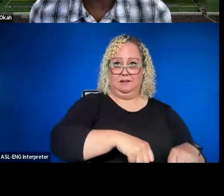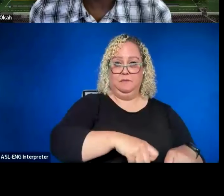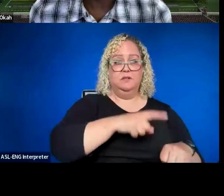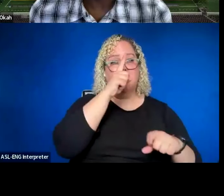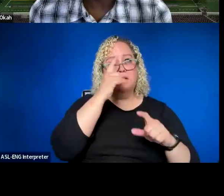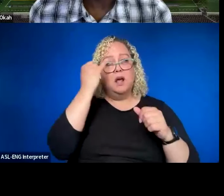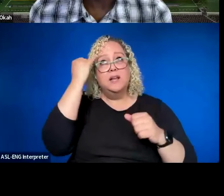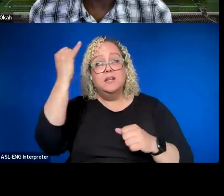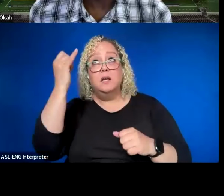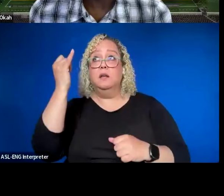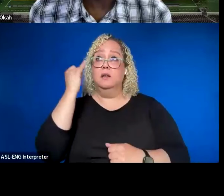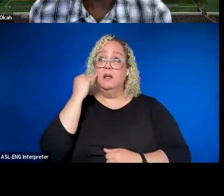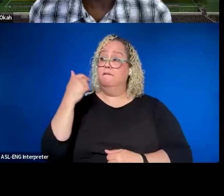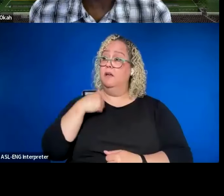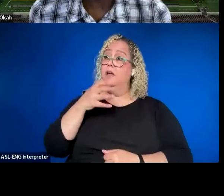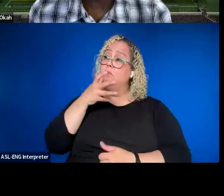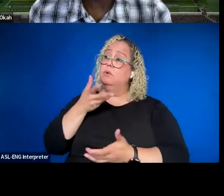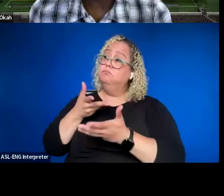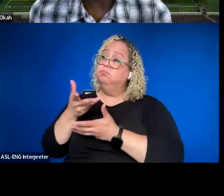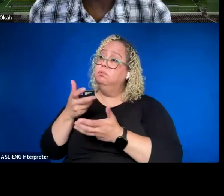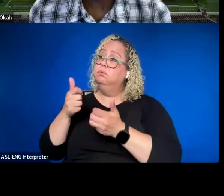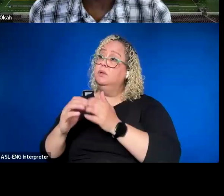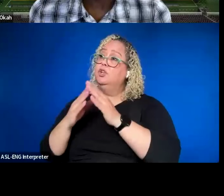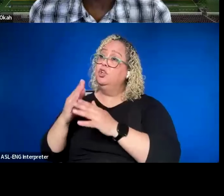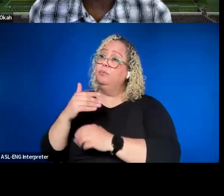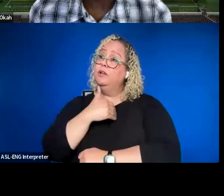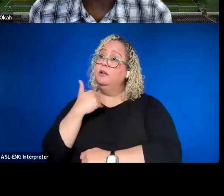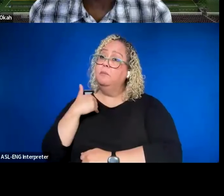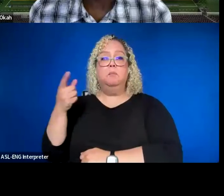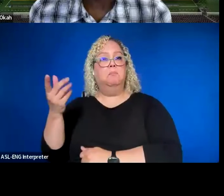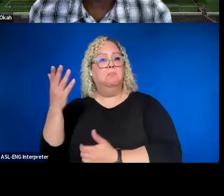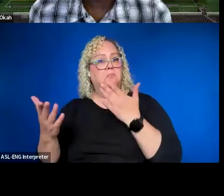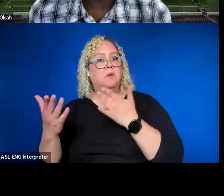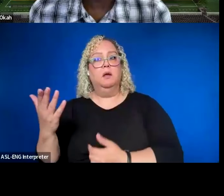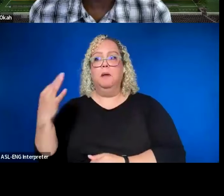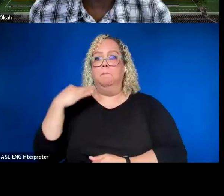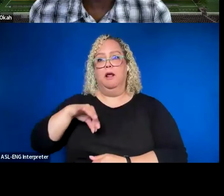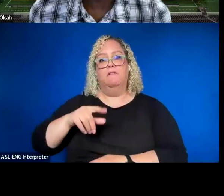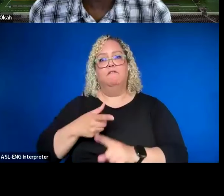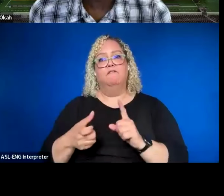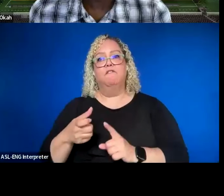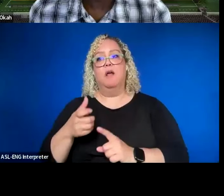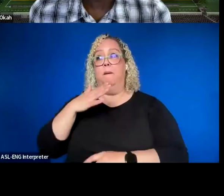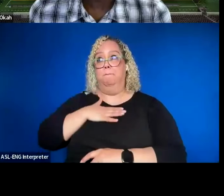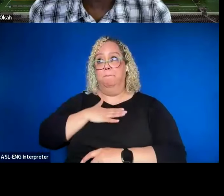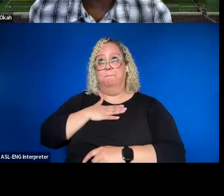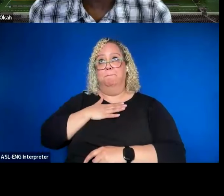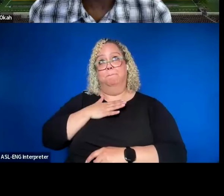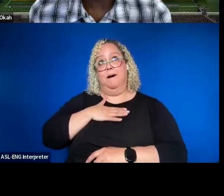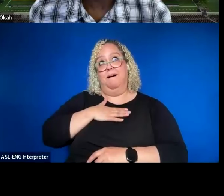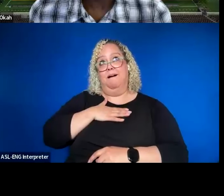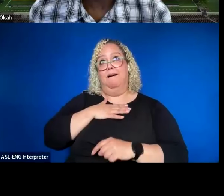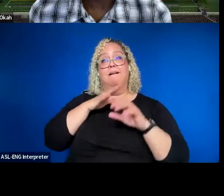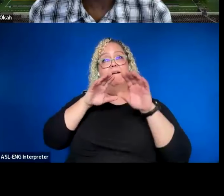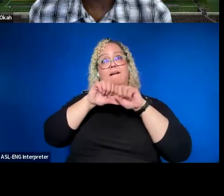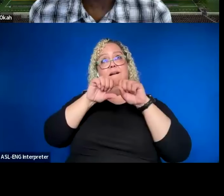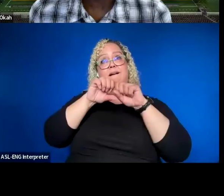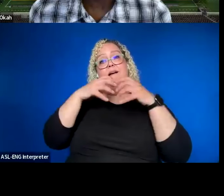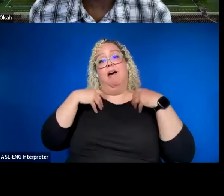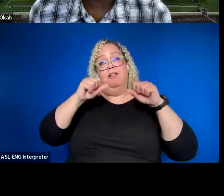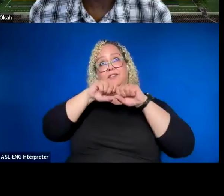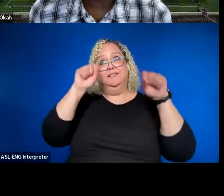member, they might actually be someone who benefits from the health services provided by my health system. But I'm not